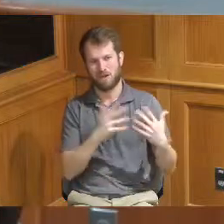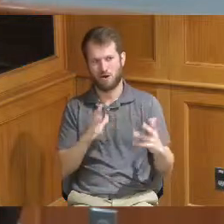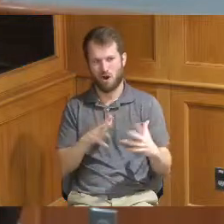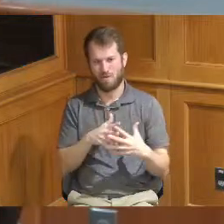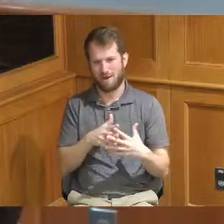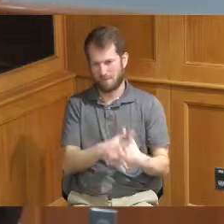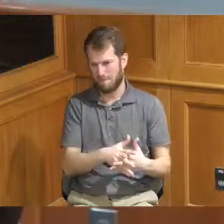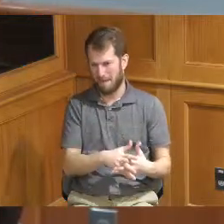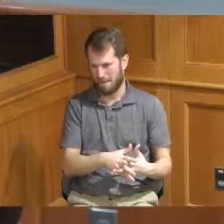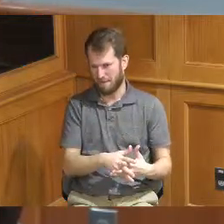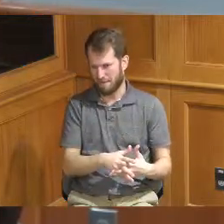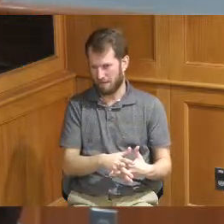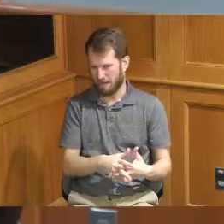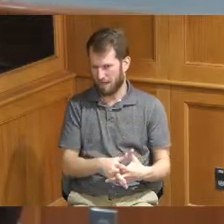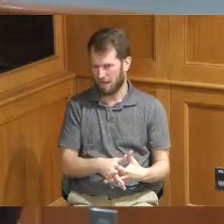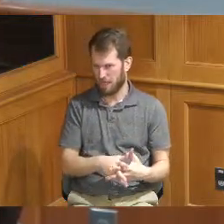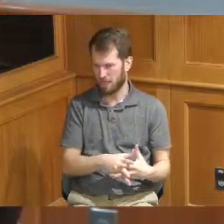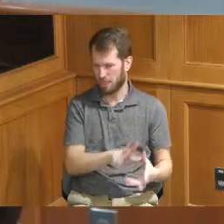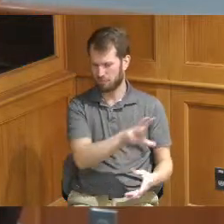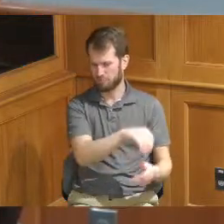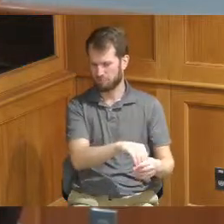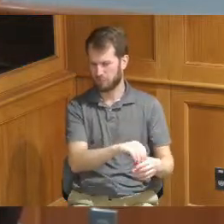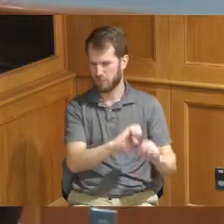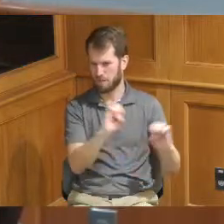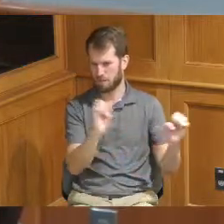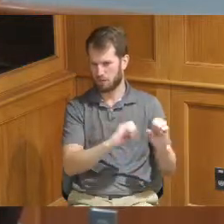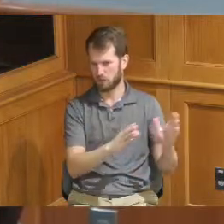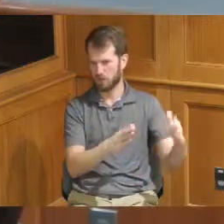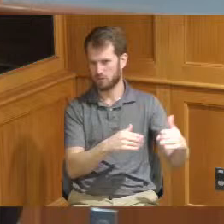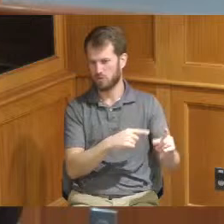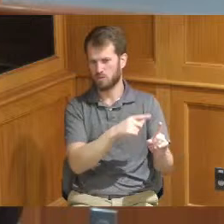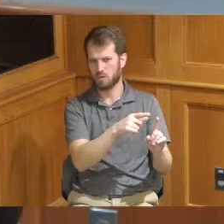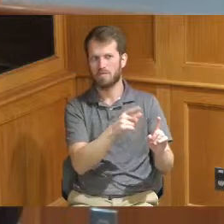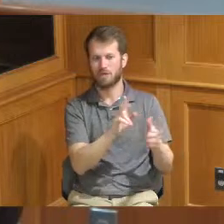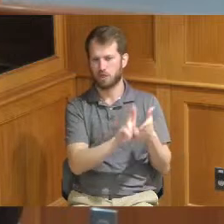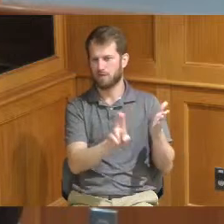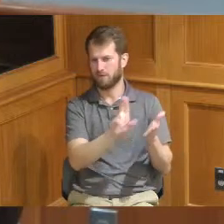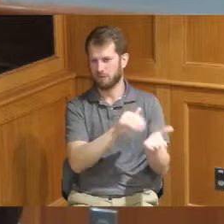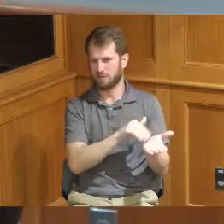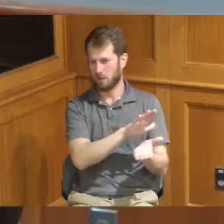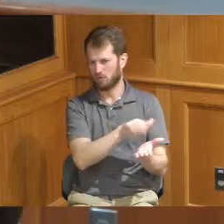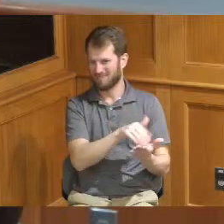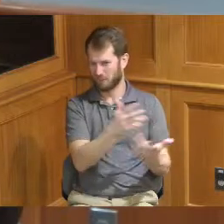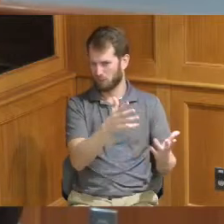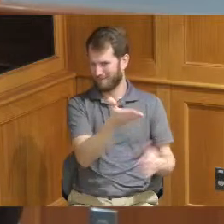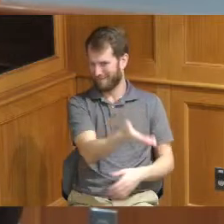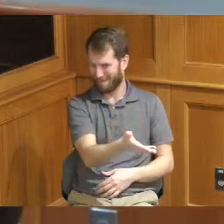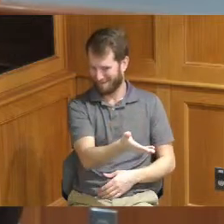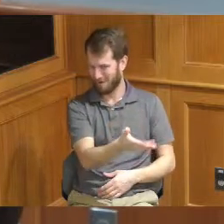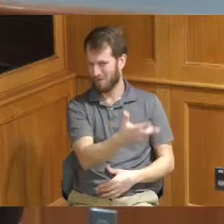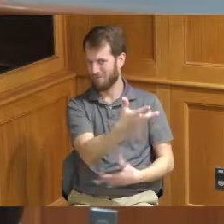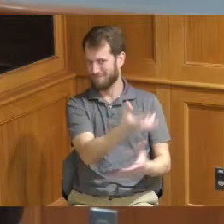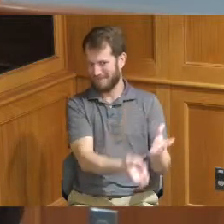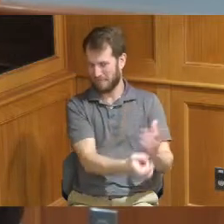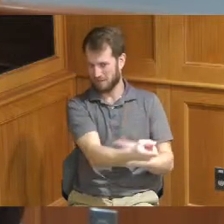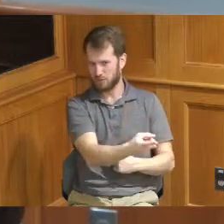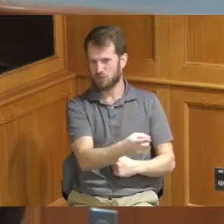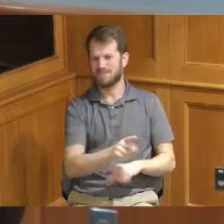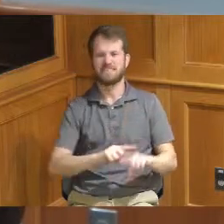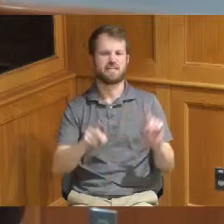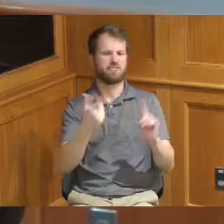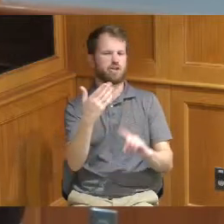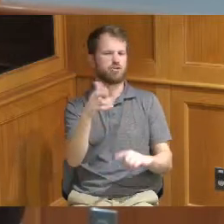embedded in the emergency department at UC Medical Center. And she's been working under a different